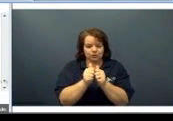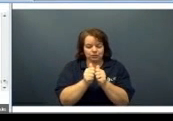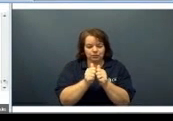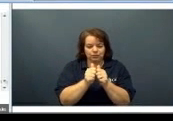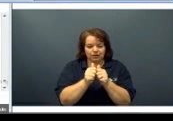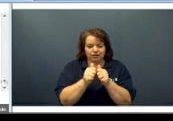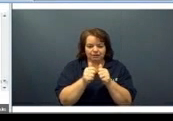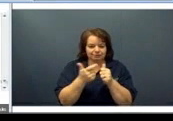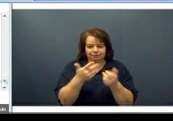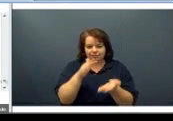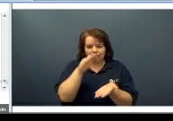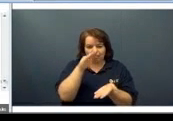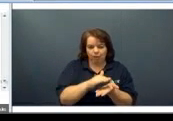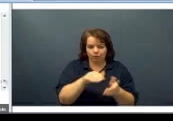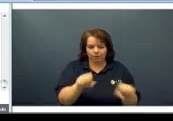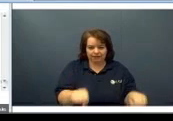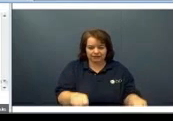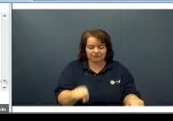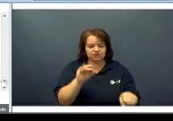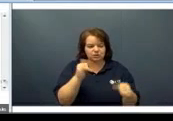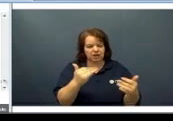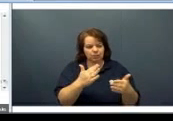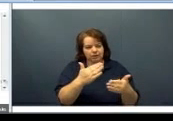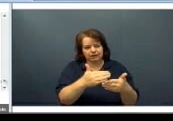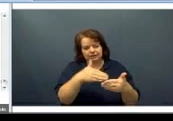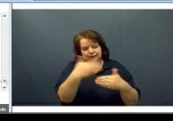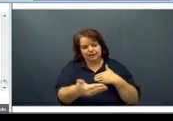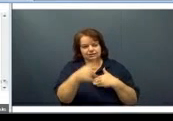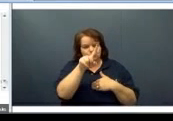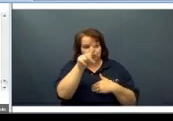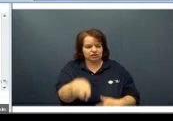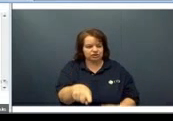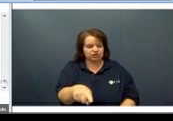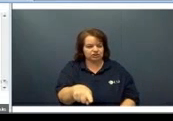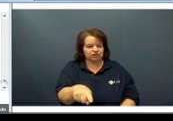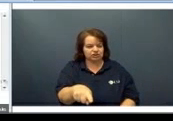serving individuals with low capacity.